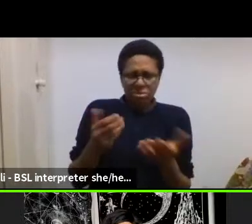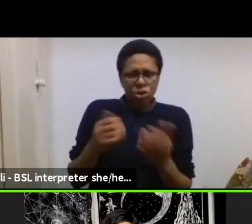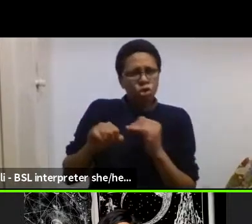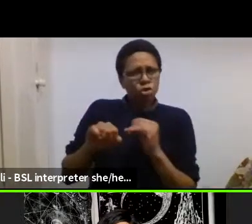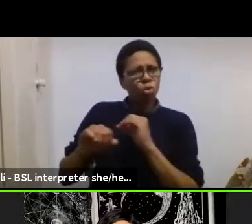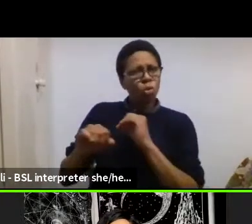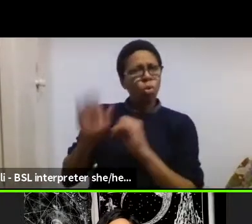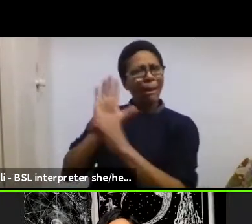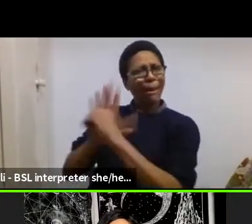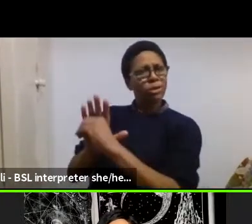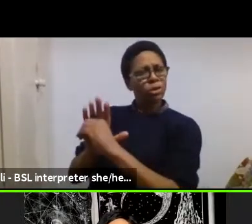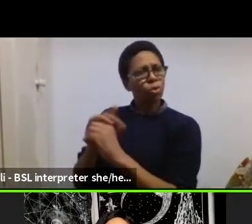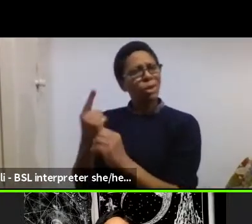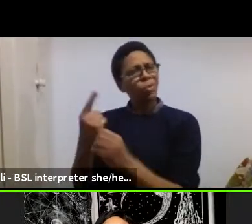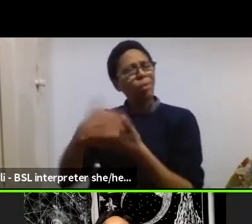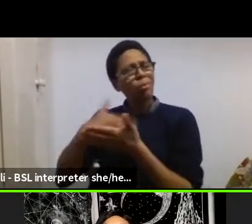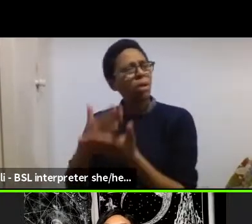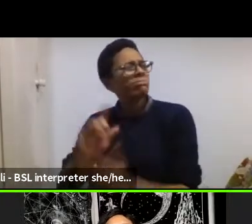heteronormative either.